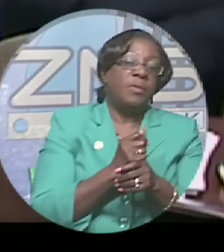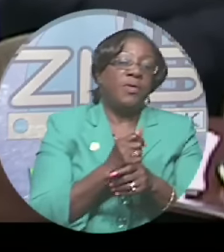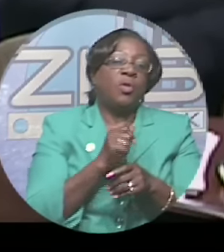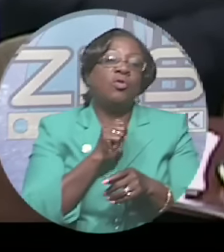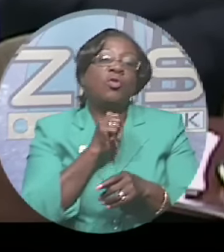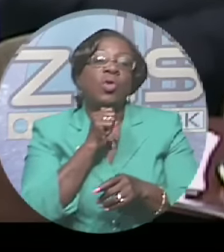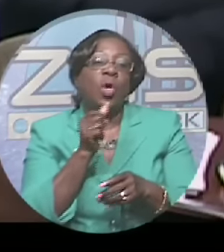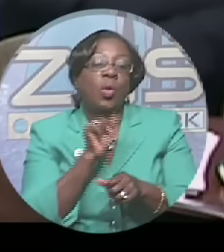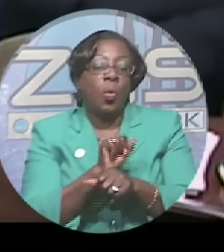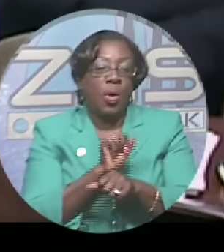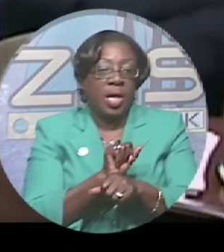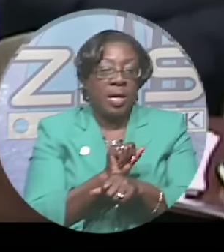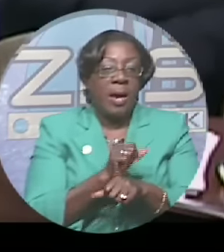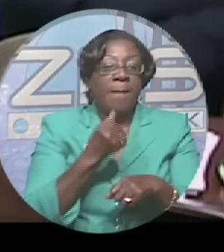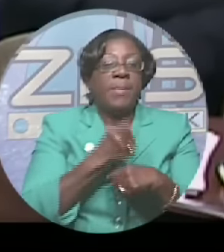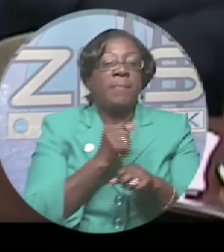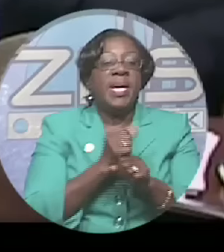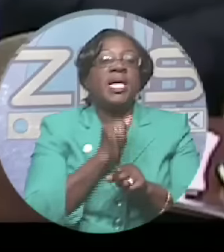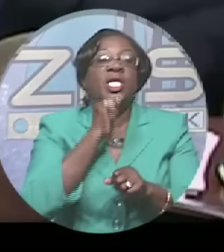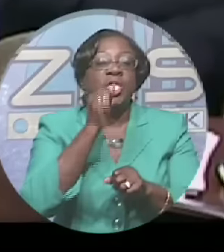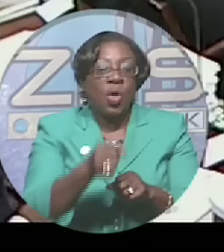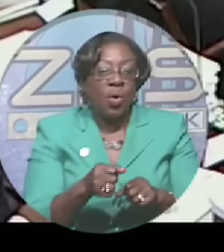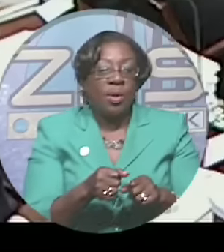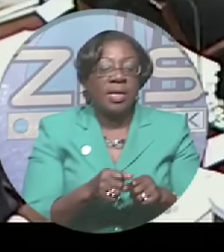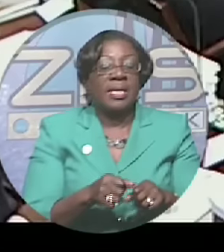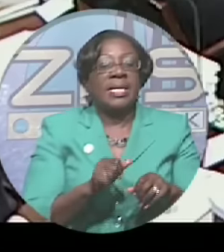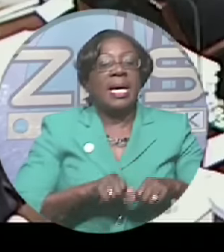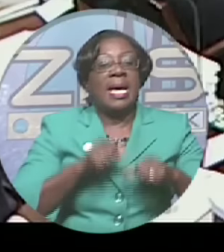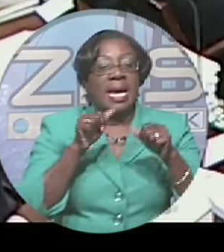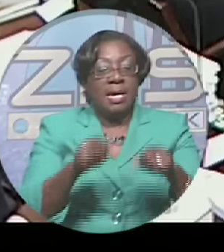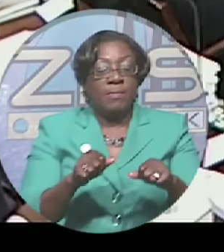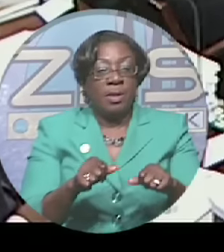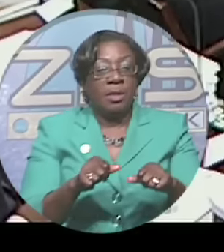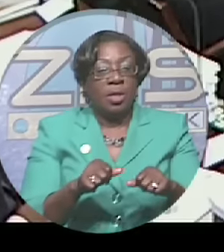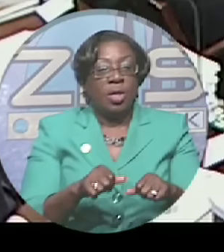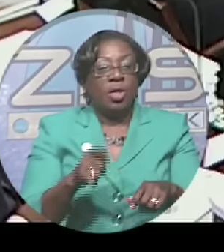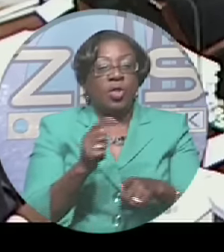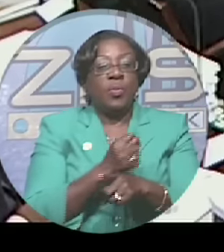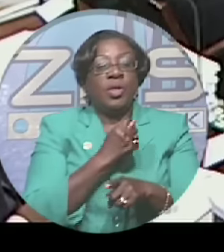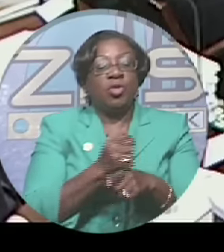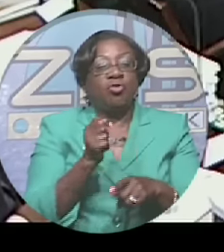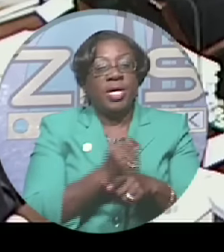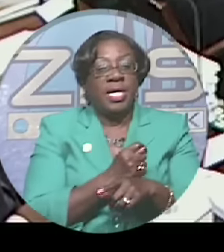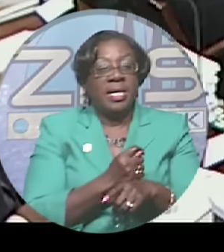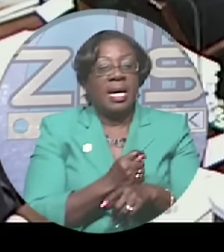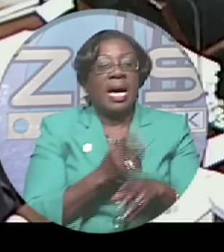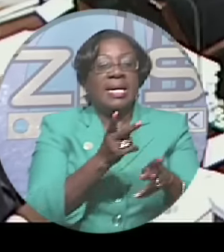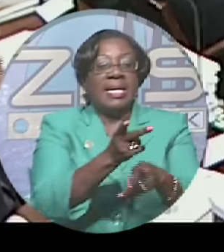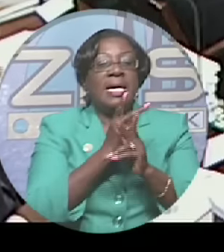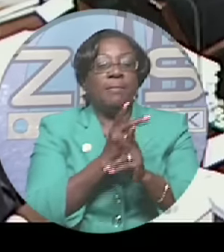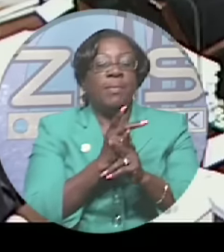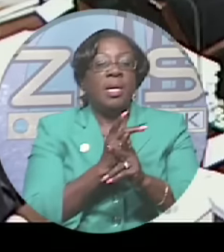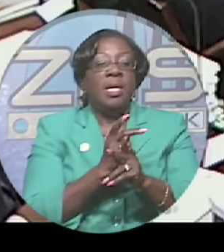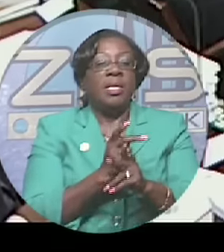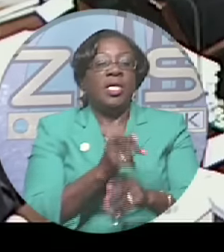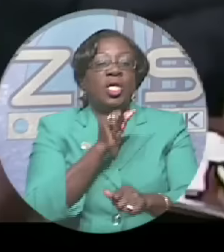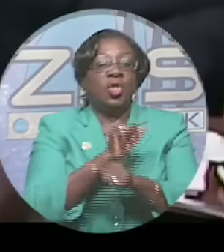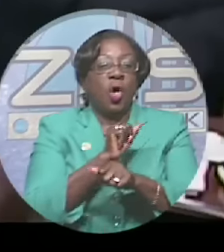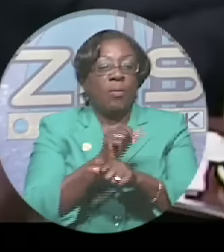to ensure that persons are able to attract and retain long-term employment. I thank